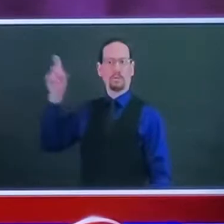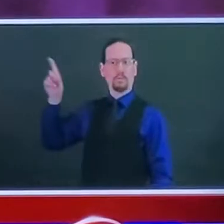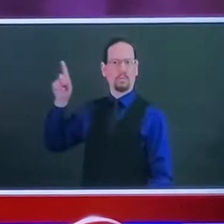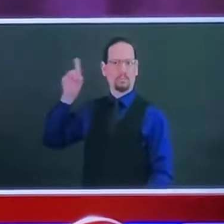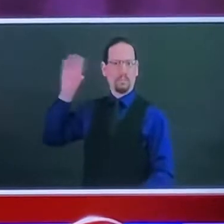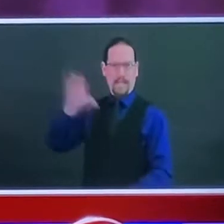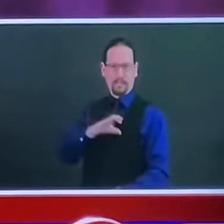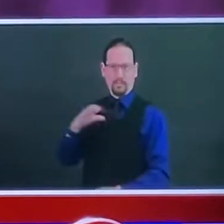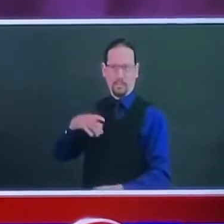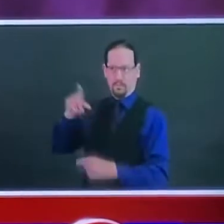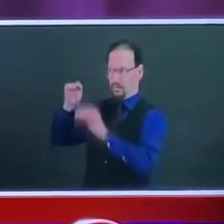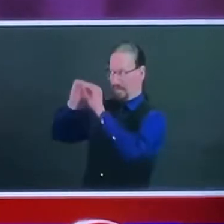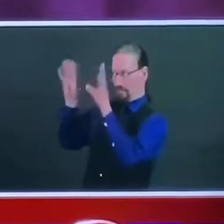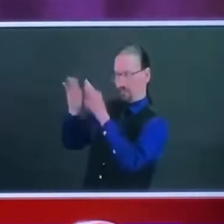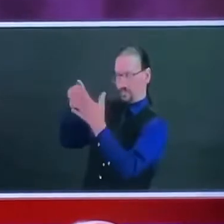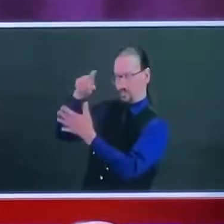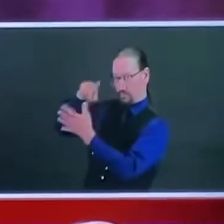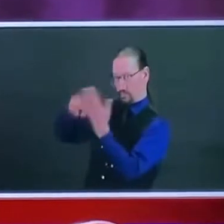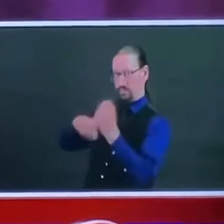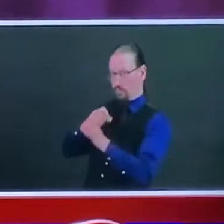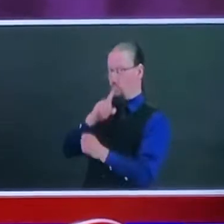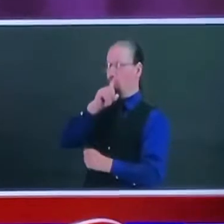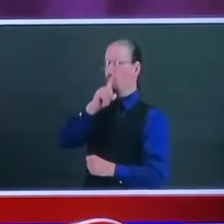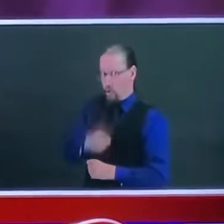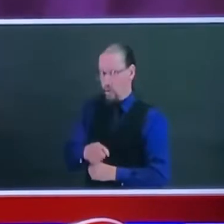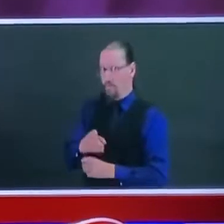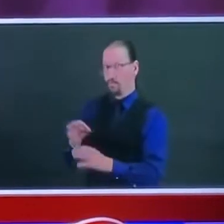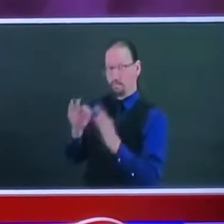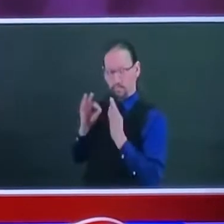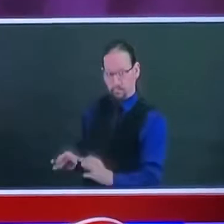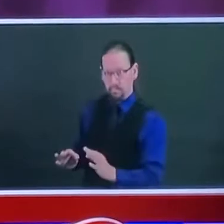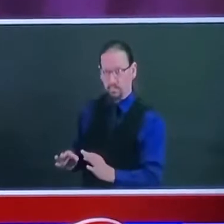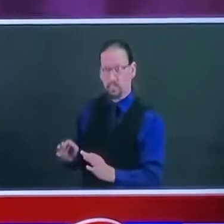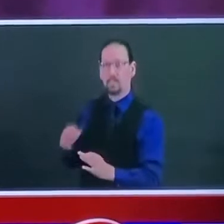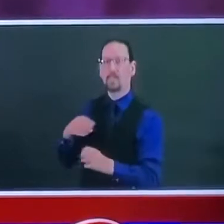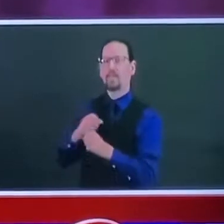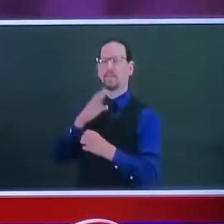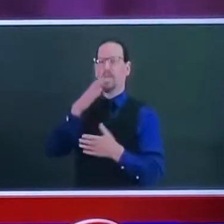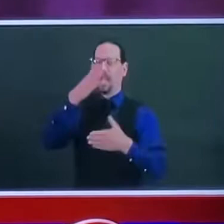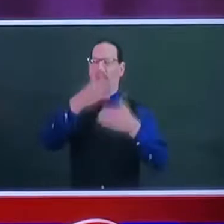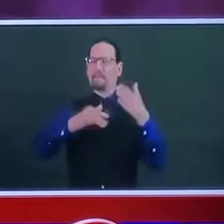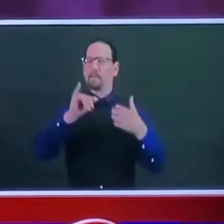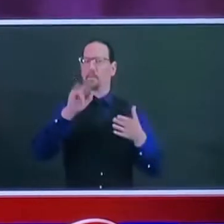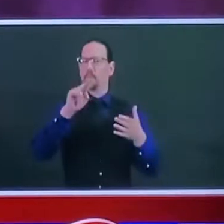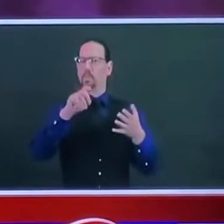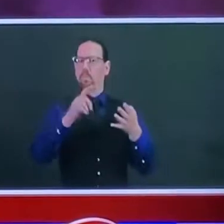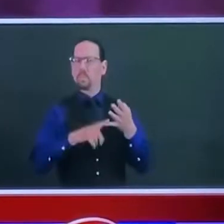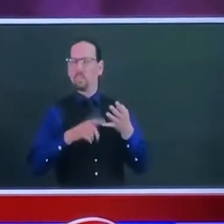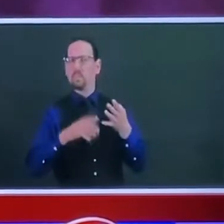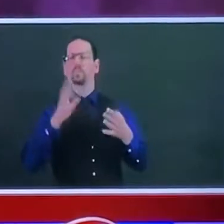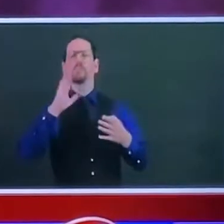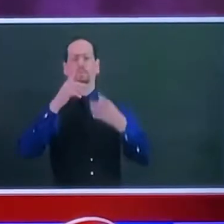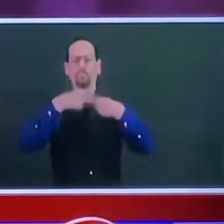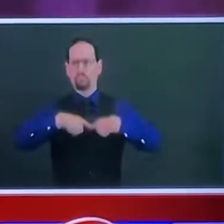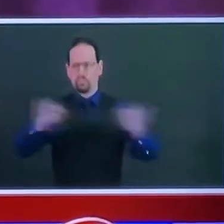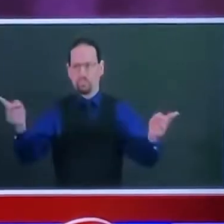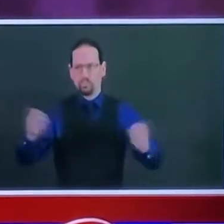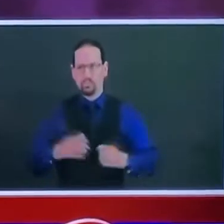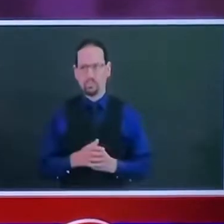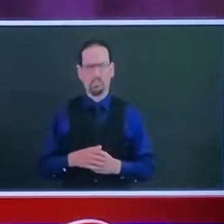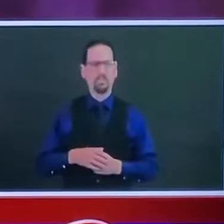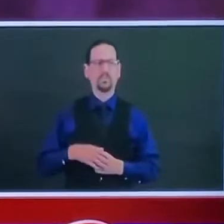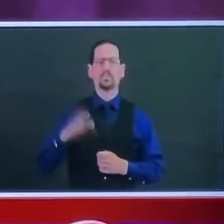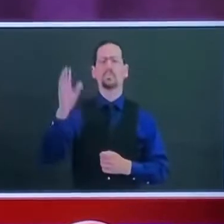told that we're going to have a lot more clarity at the end of June. If I knew today, Speaker Pelosi's bill, which passed